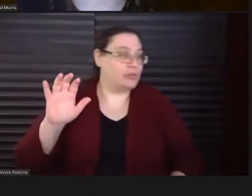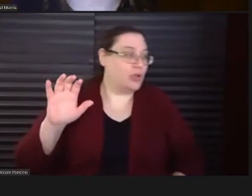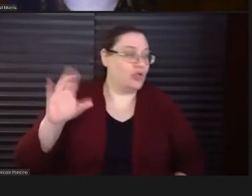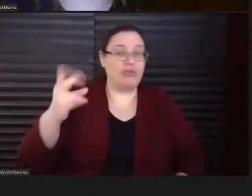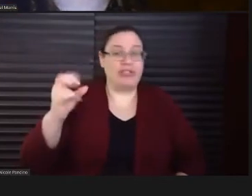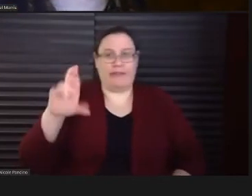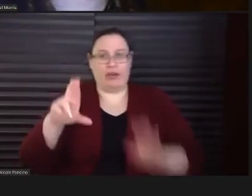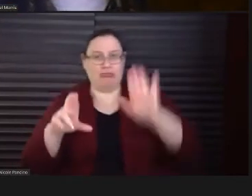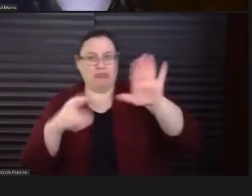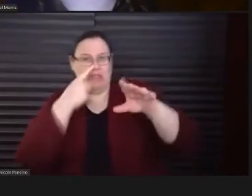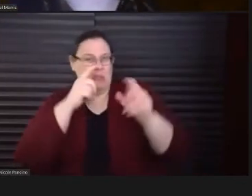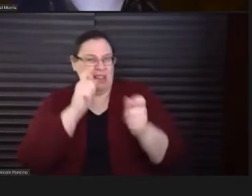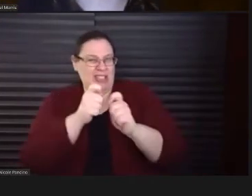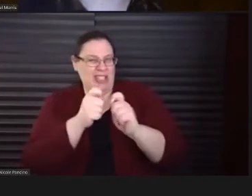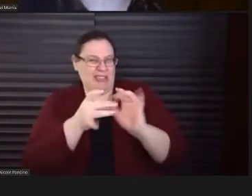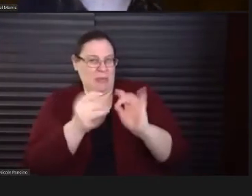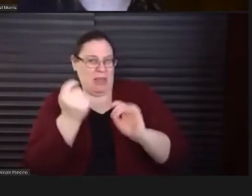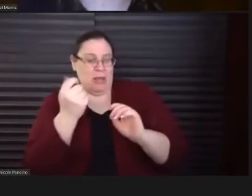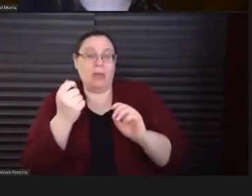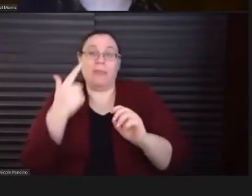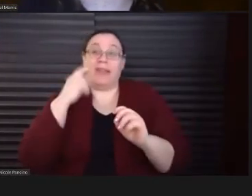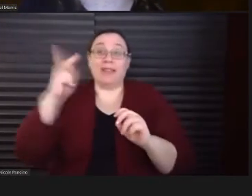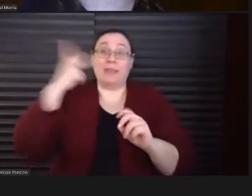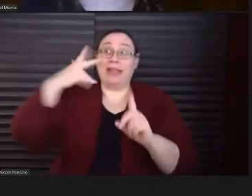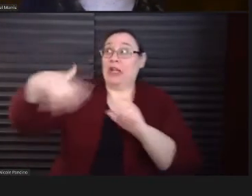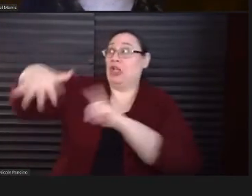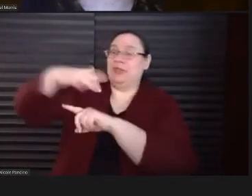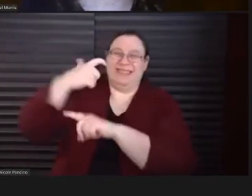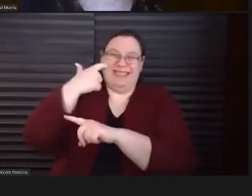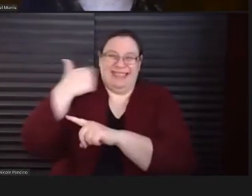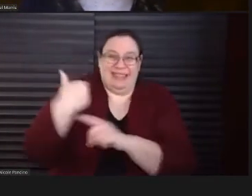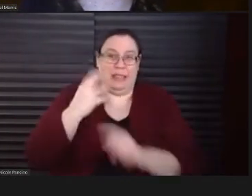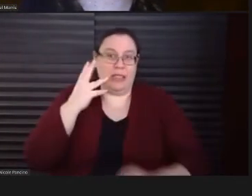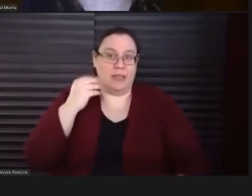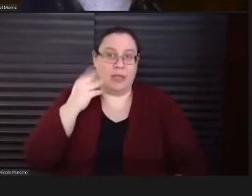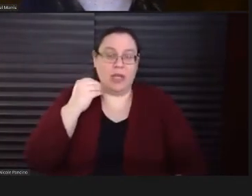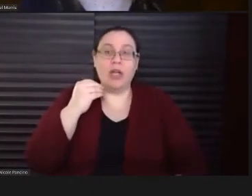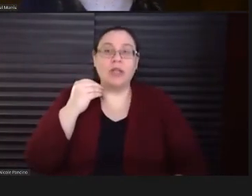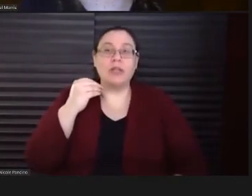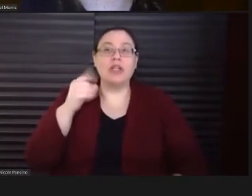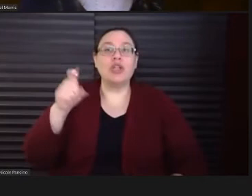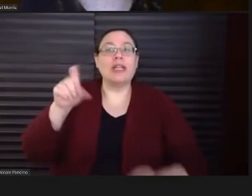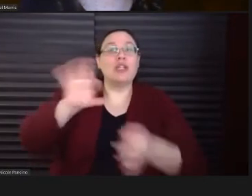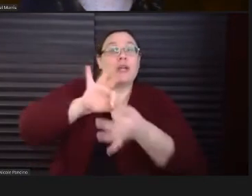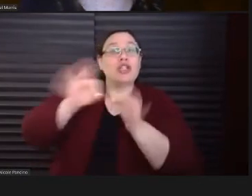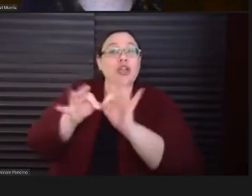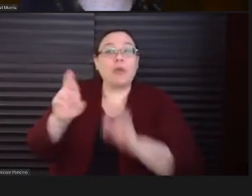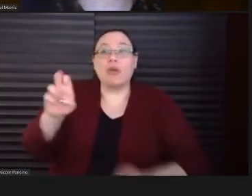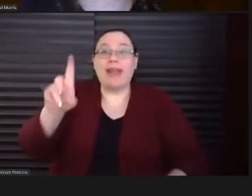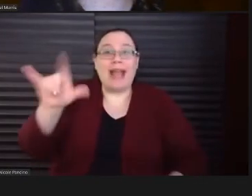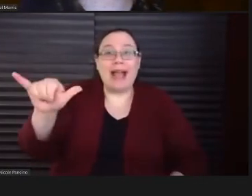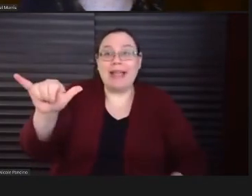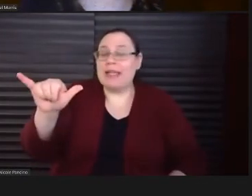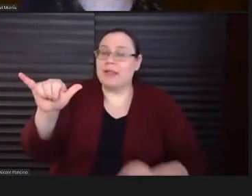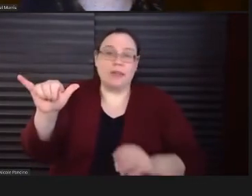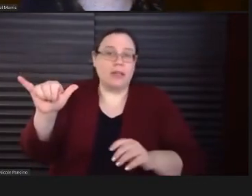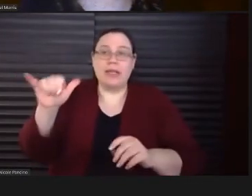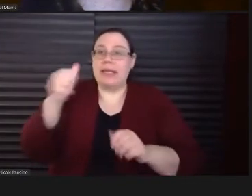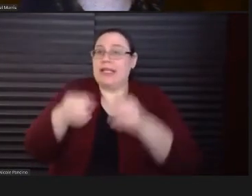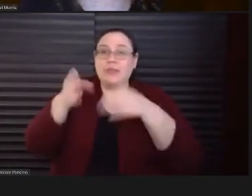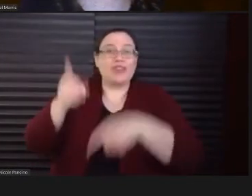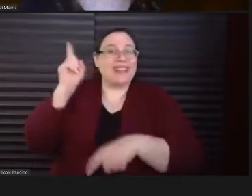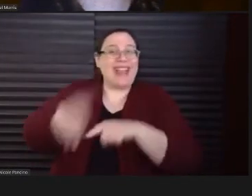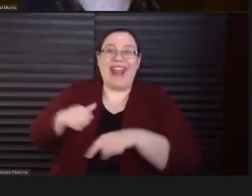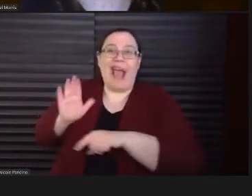little bit, given the political climate we've recently been experiencing. You need to interpret reality. You can't have, each person can't have their own